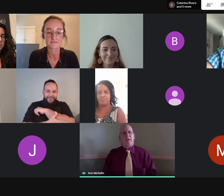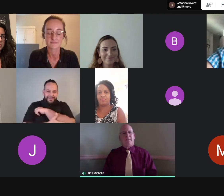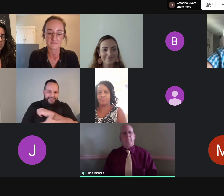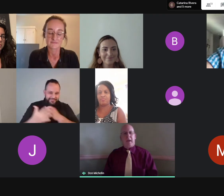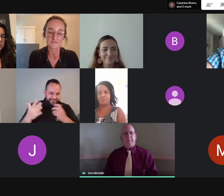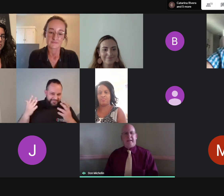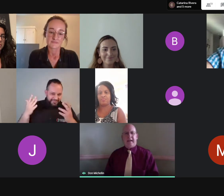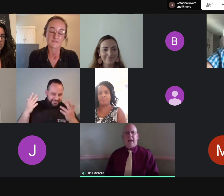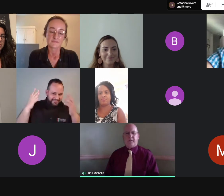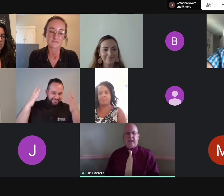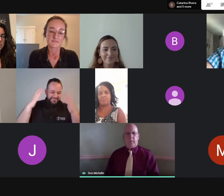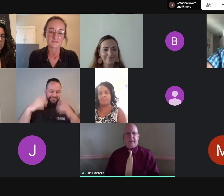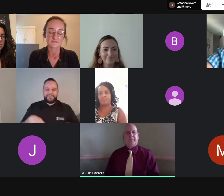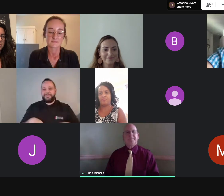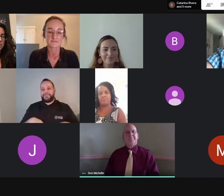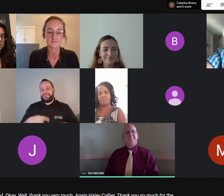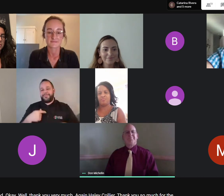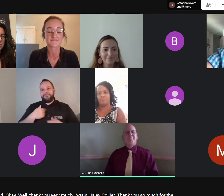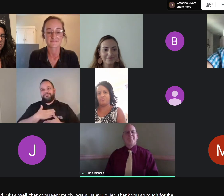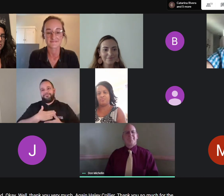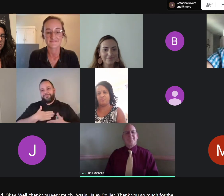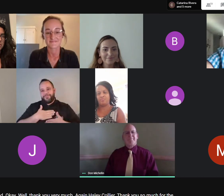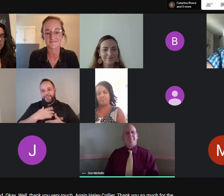And I specialize in the Miami-Dade County area.